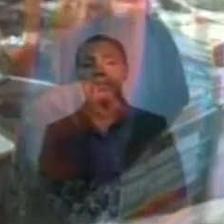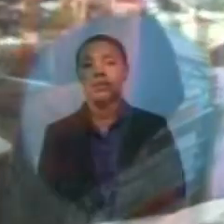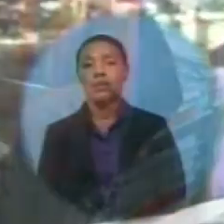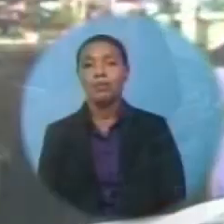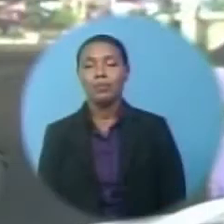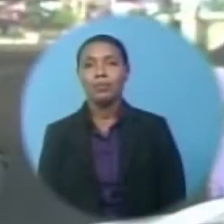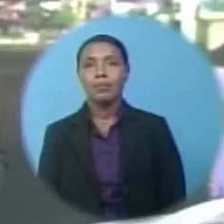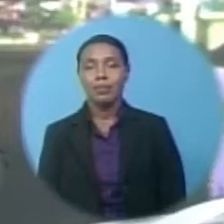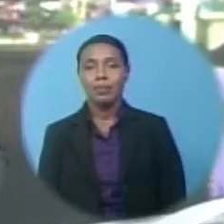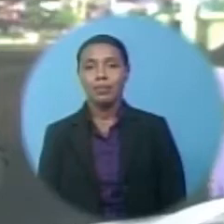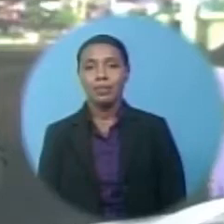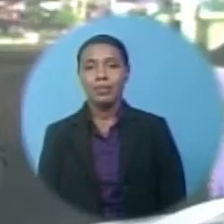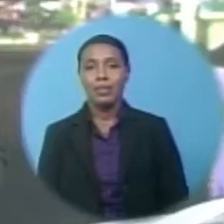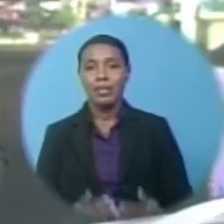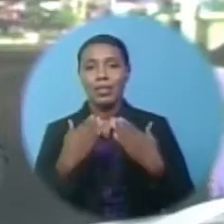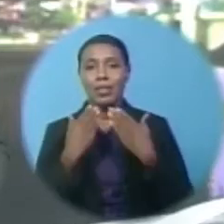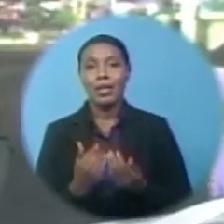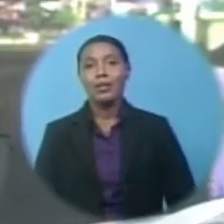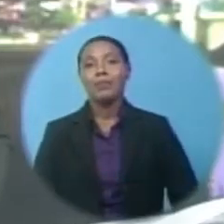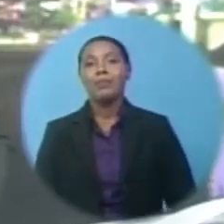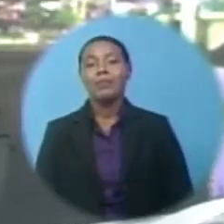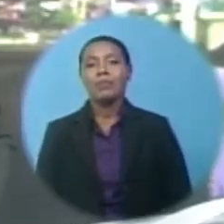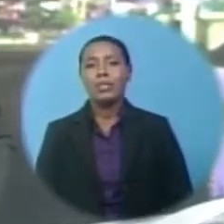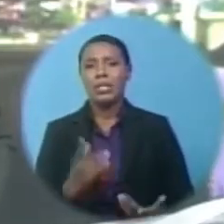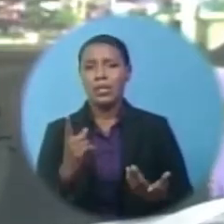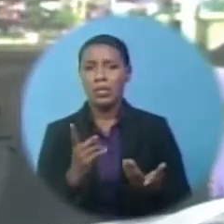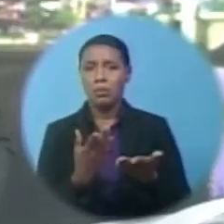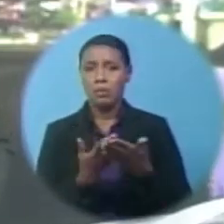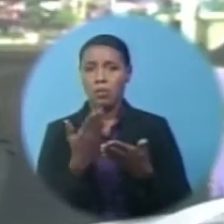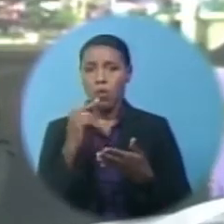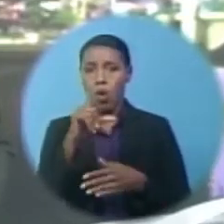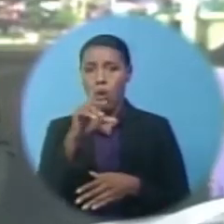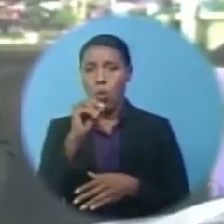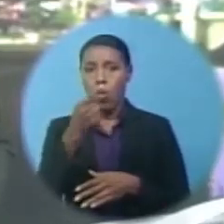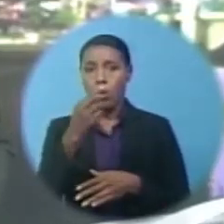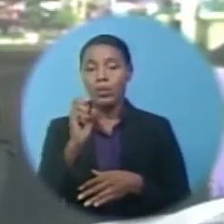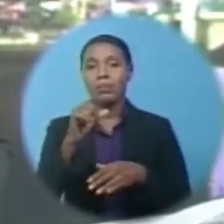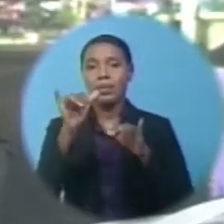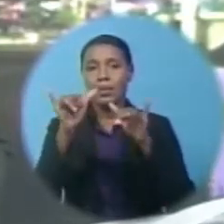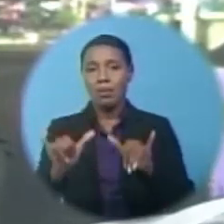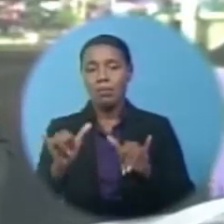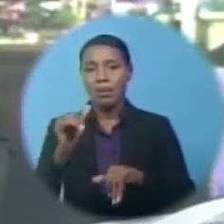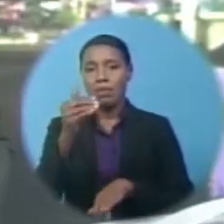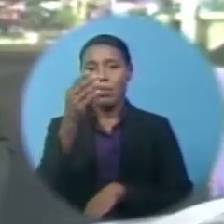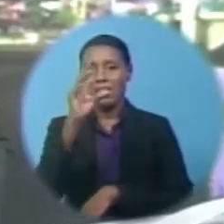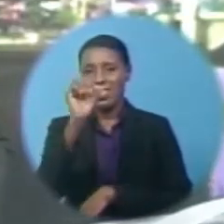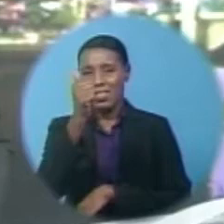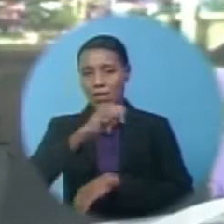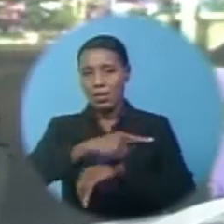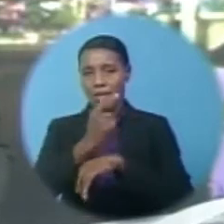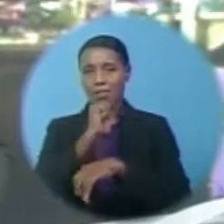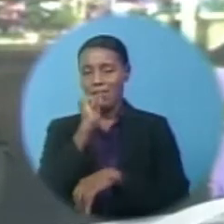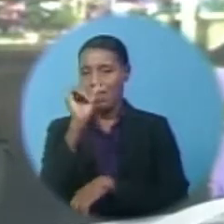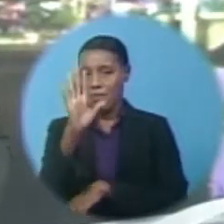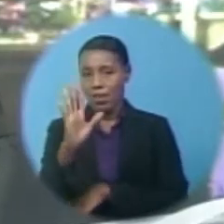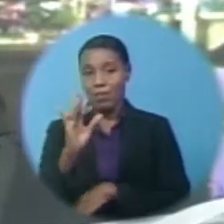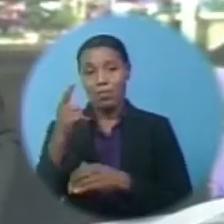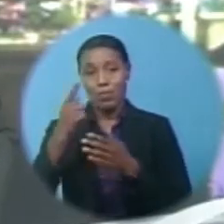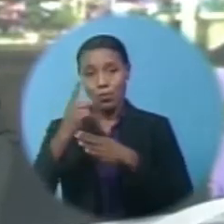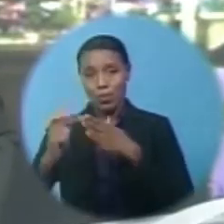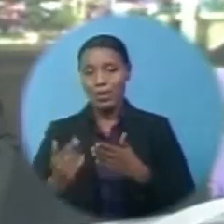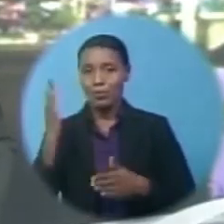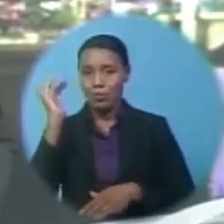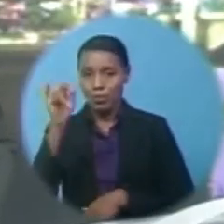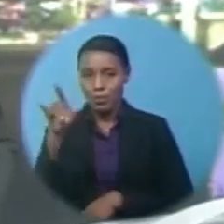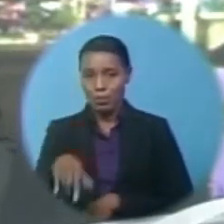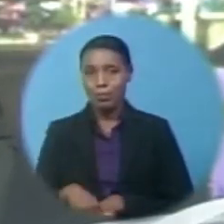News. Thanks, Lisa. But just to make a correction to that story, the Logos will be here for 10 days and not 5. And I'll be sure to be there this weekend. Well,